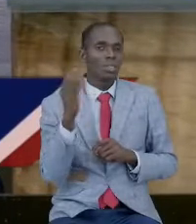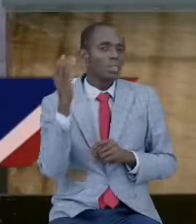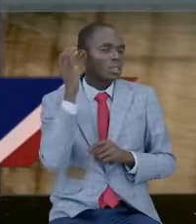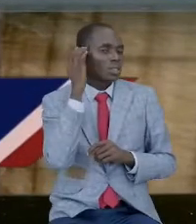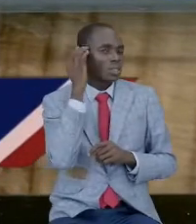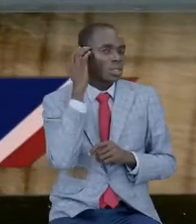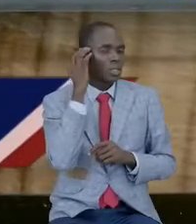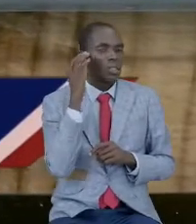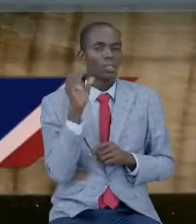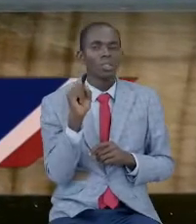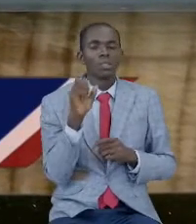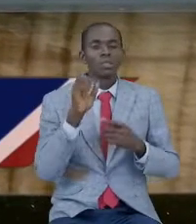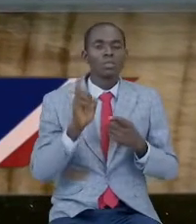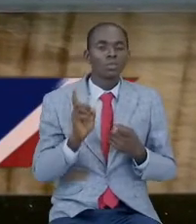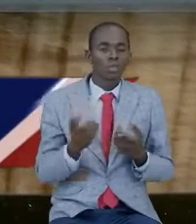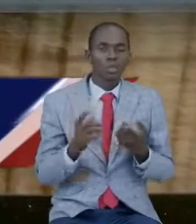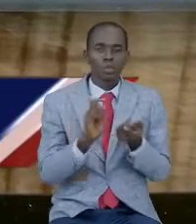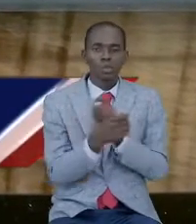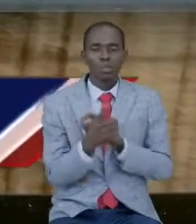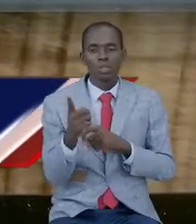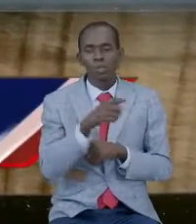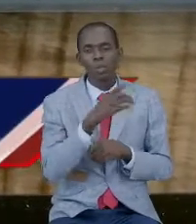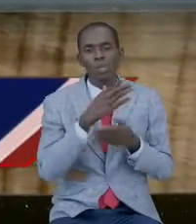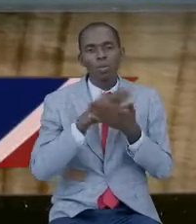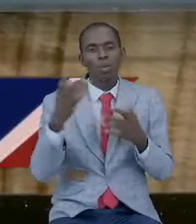from carnality into